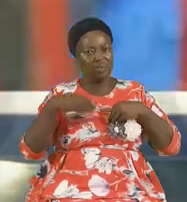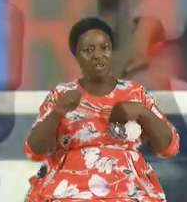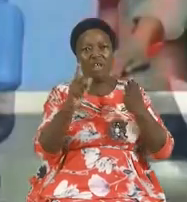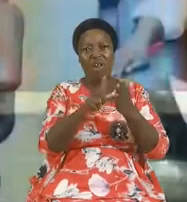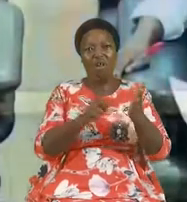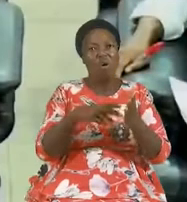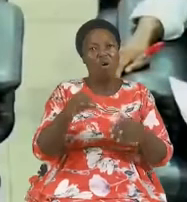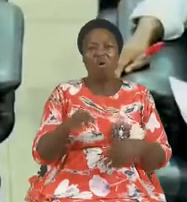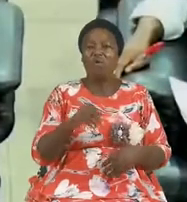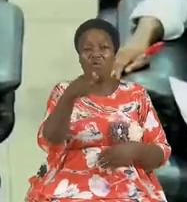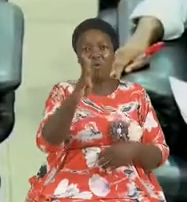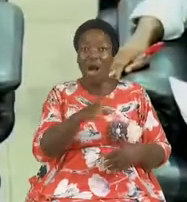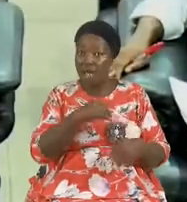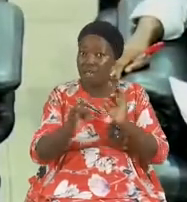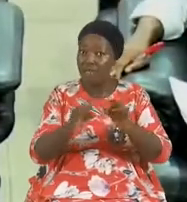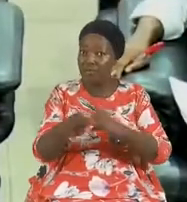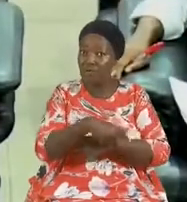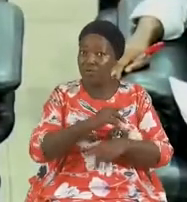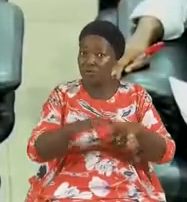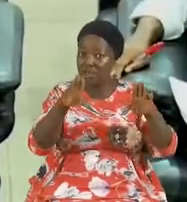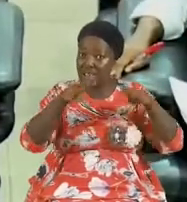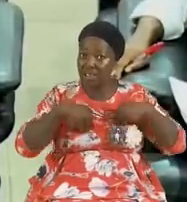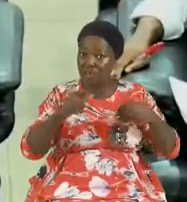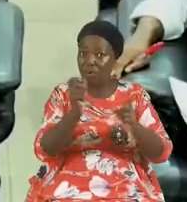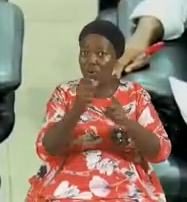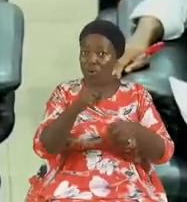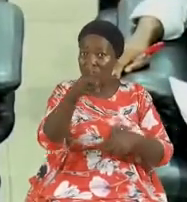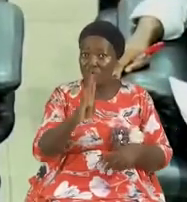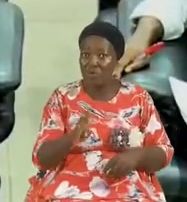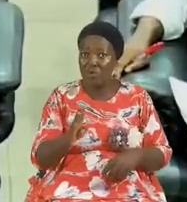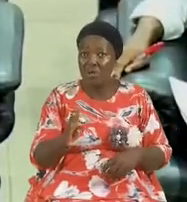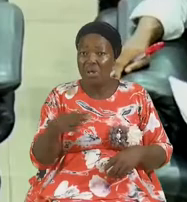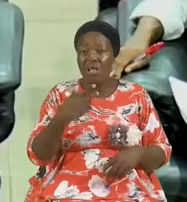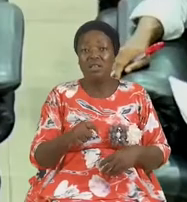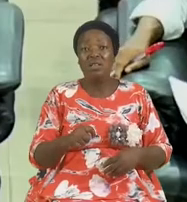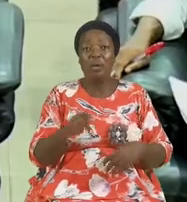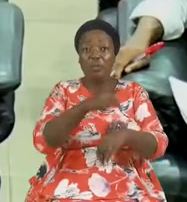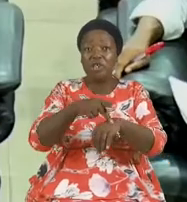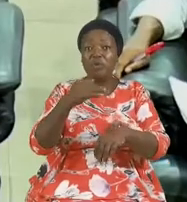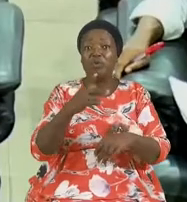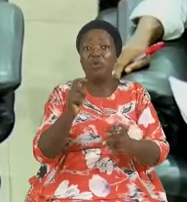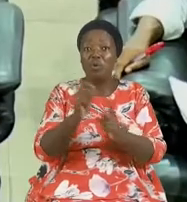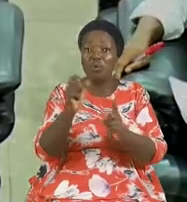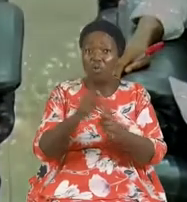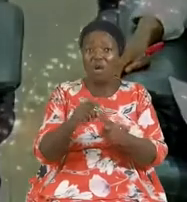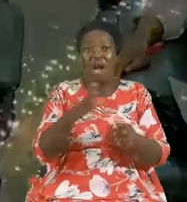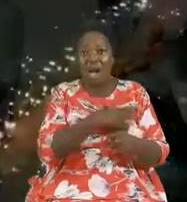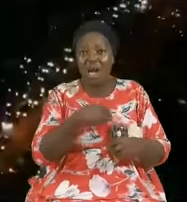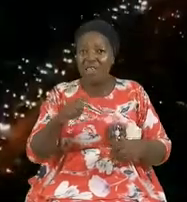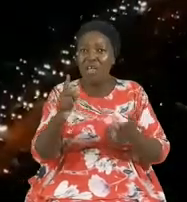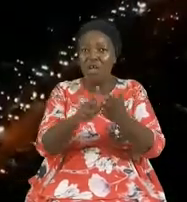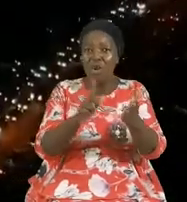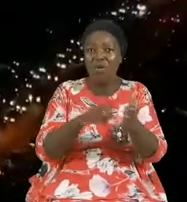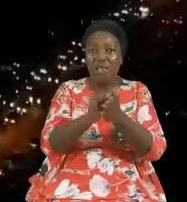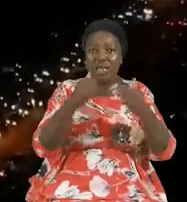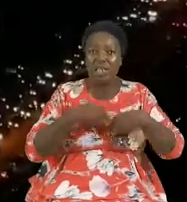God. You will not, you did not accept the law of God. And if today you still don't accept the word of God,